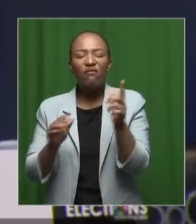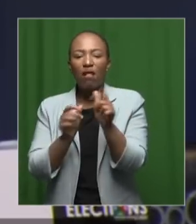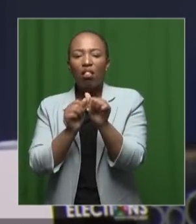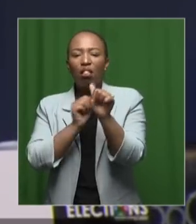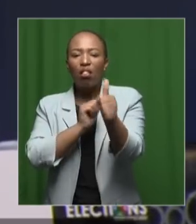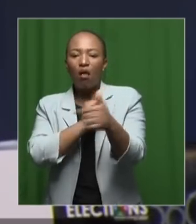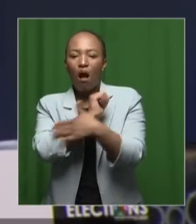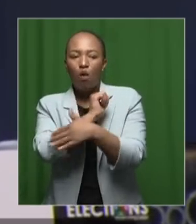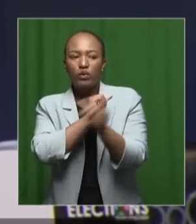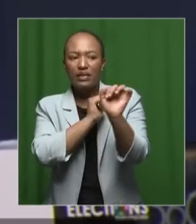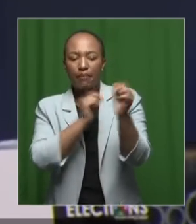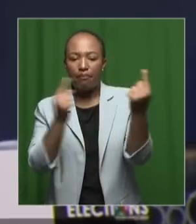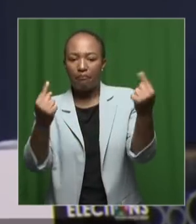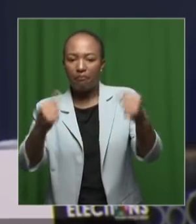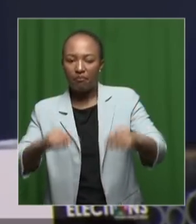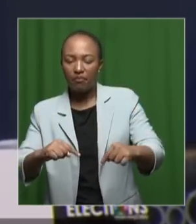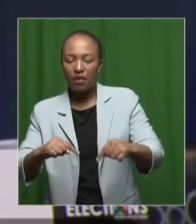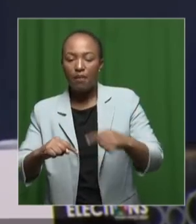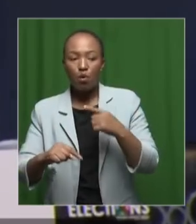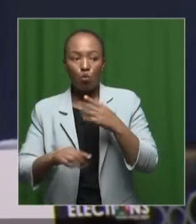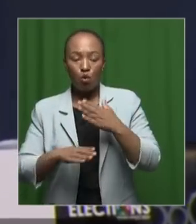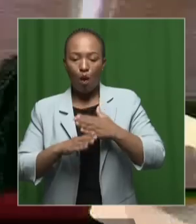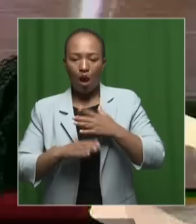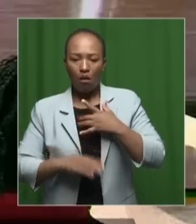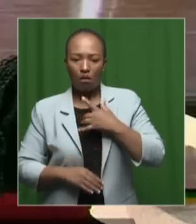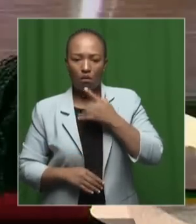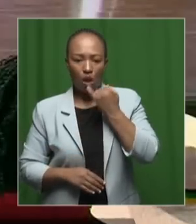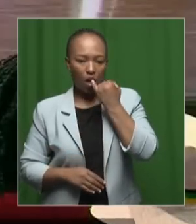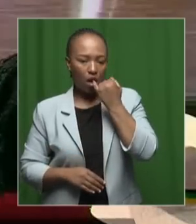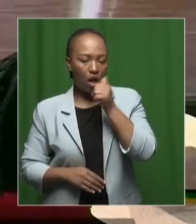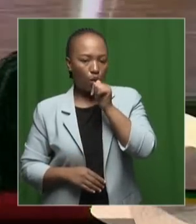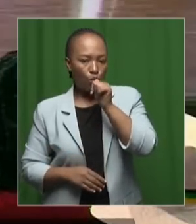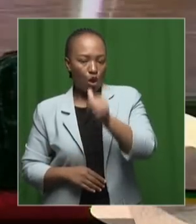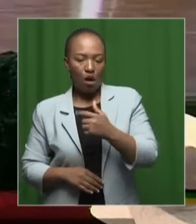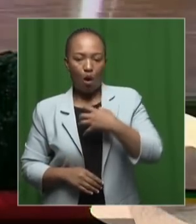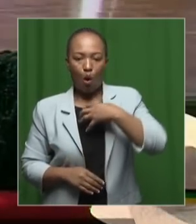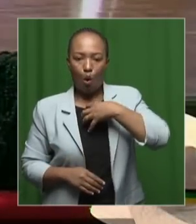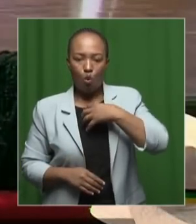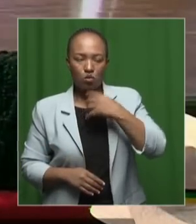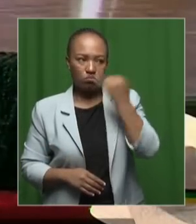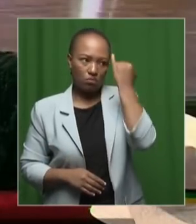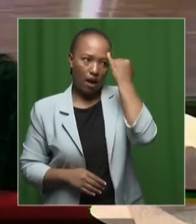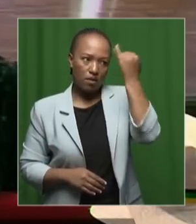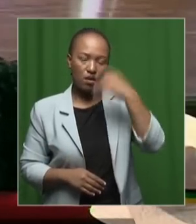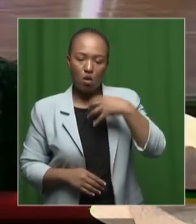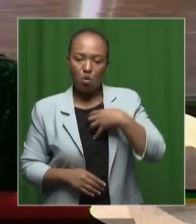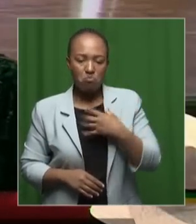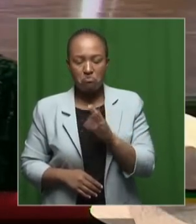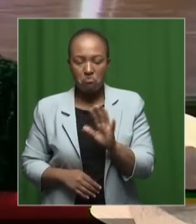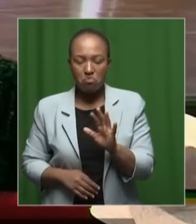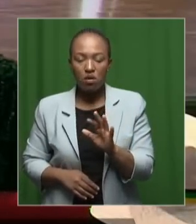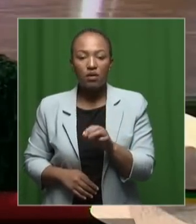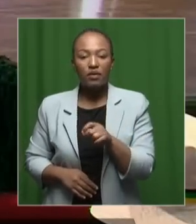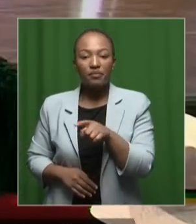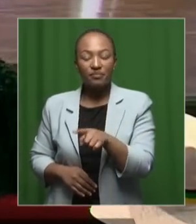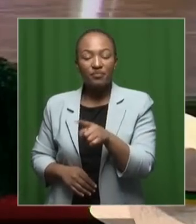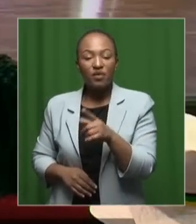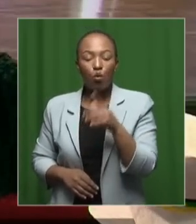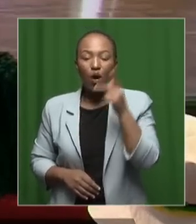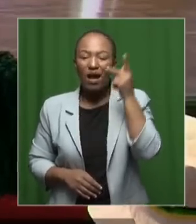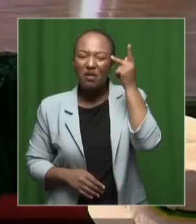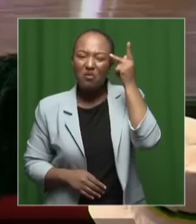1969. So we are not working in a vacuum. I want to respond to Funzi. You know, small knowledge kills at